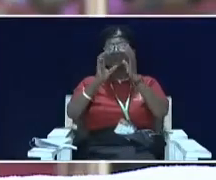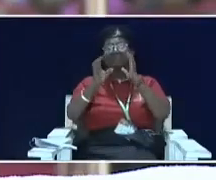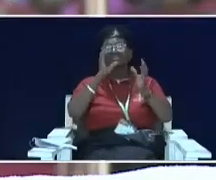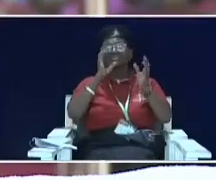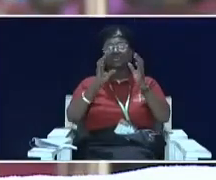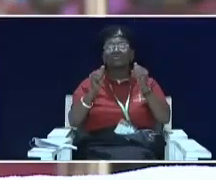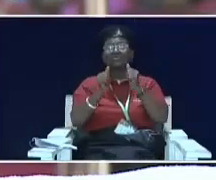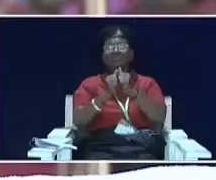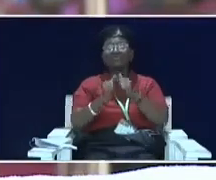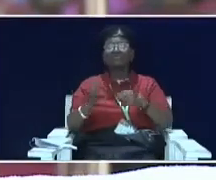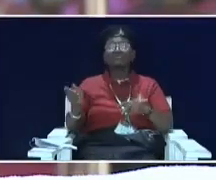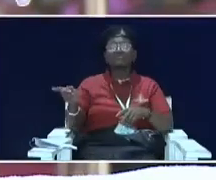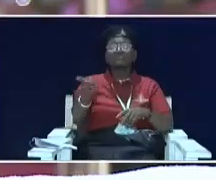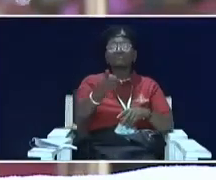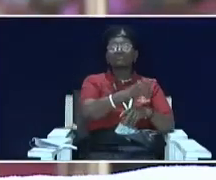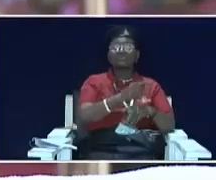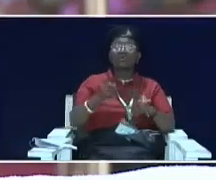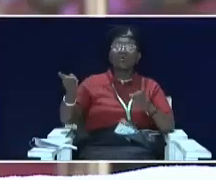until